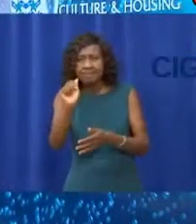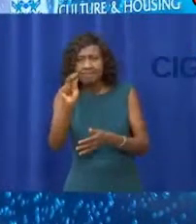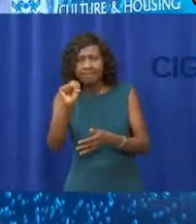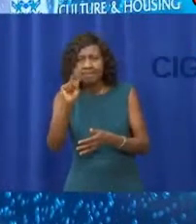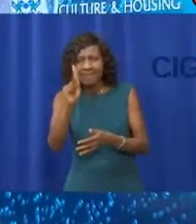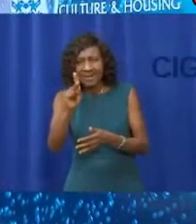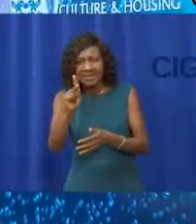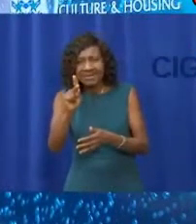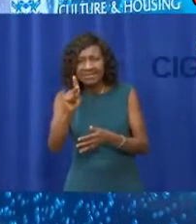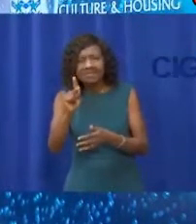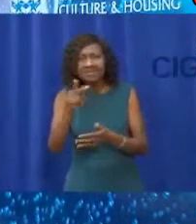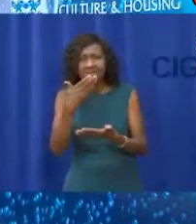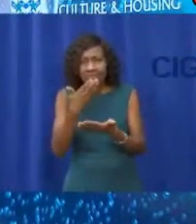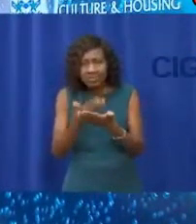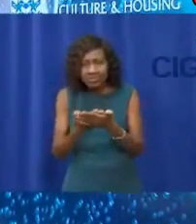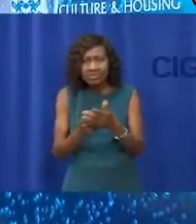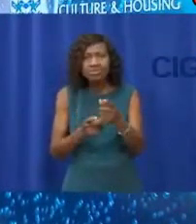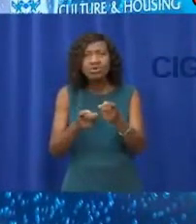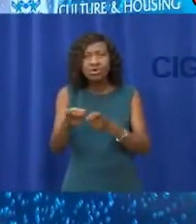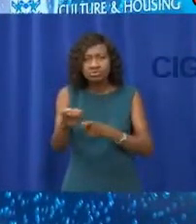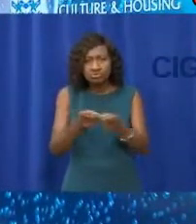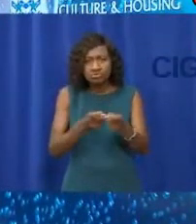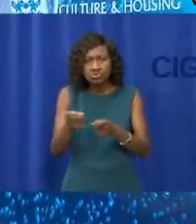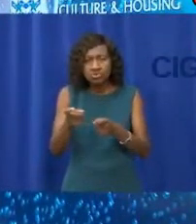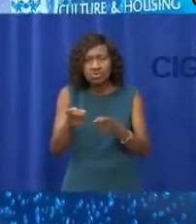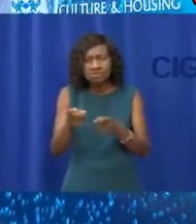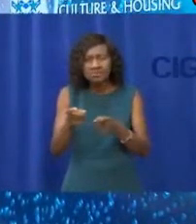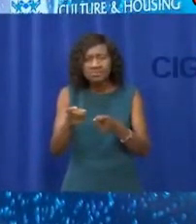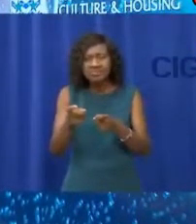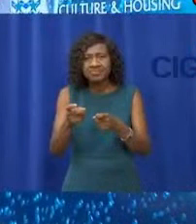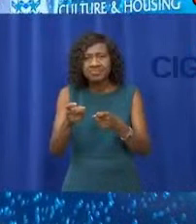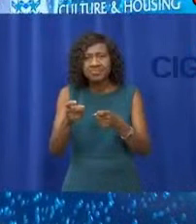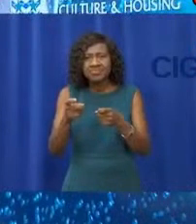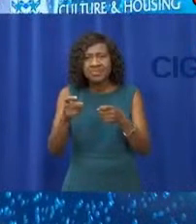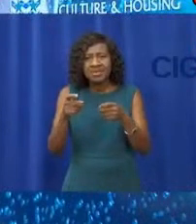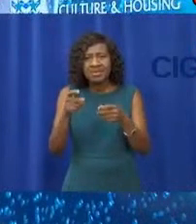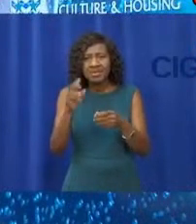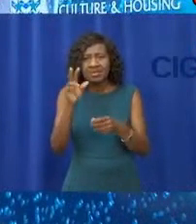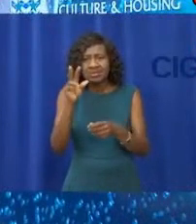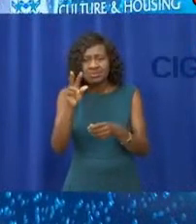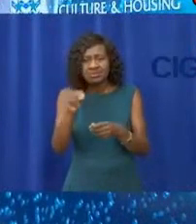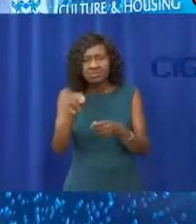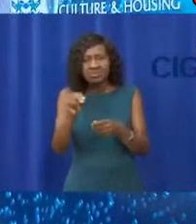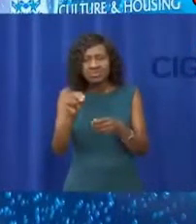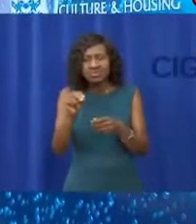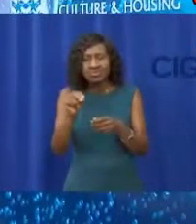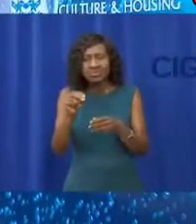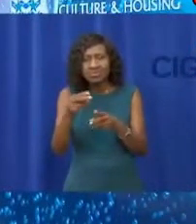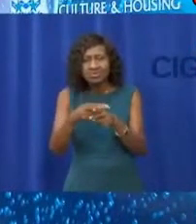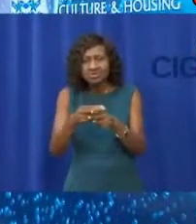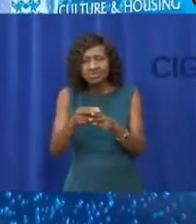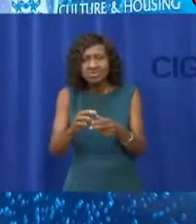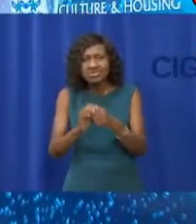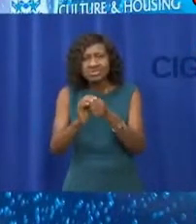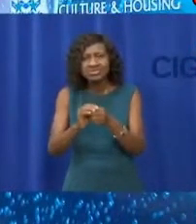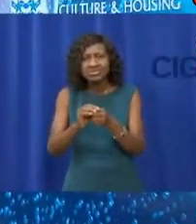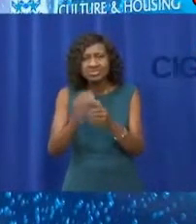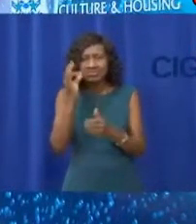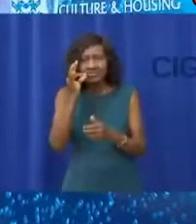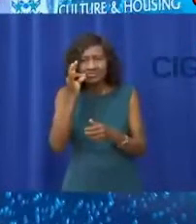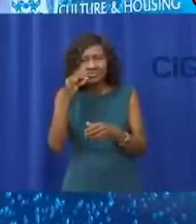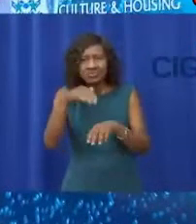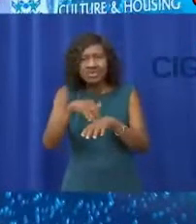being well managed and controlled. Supply lines remain open and there is no shortage of stock being reported at the